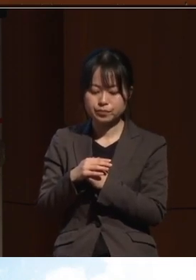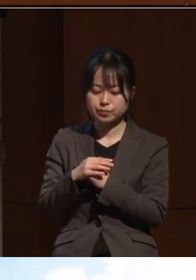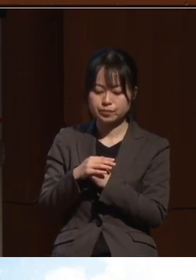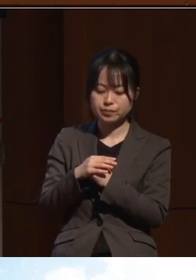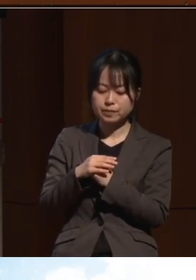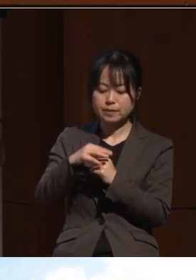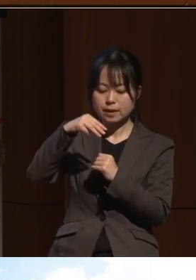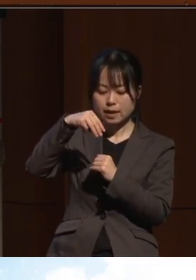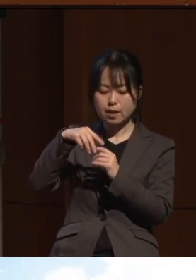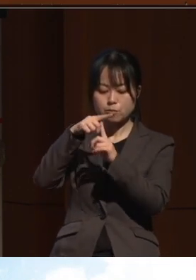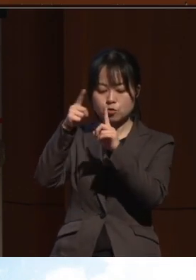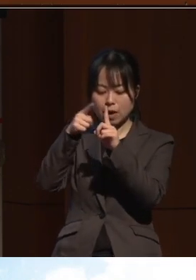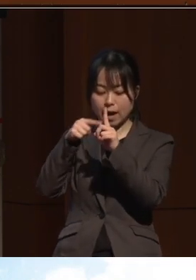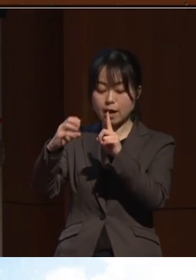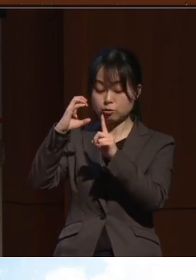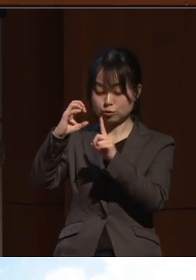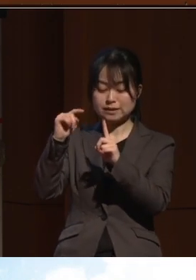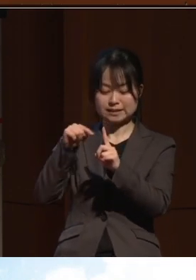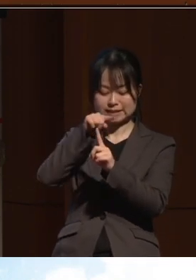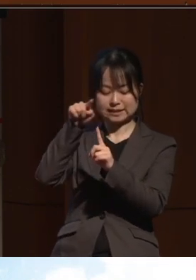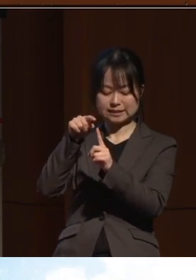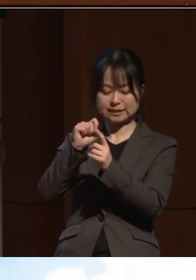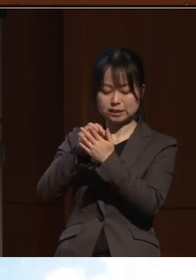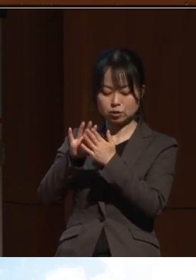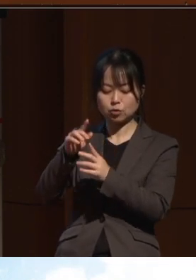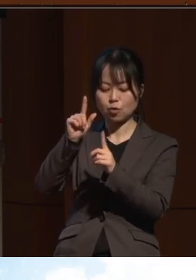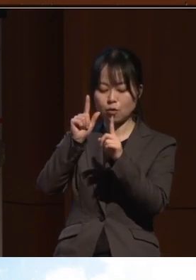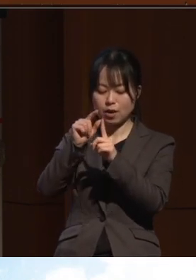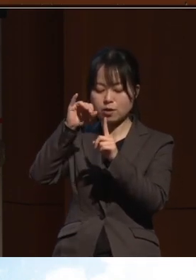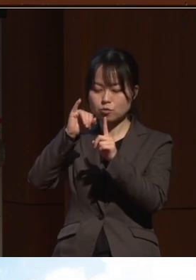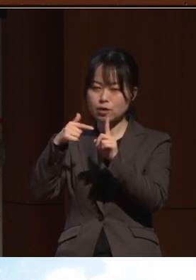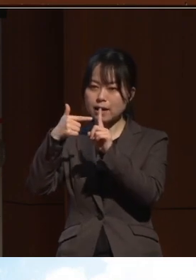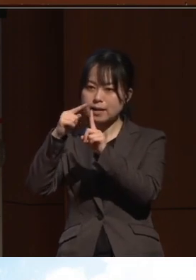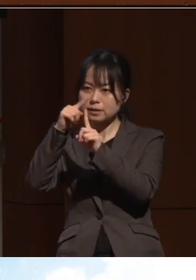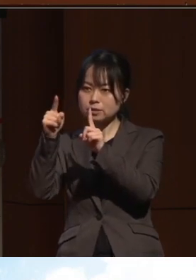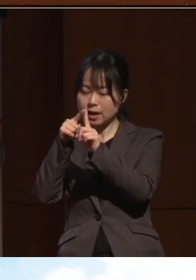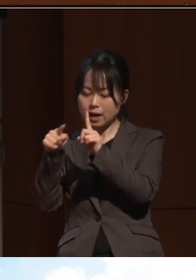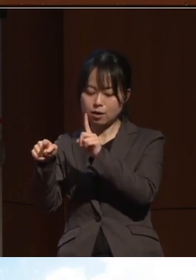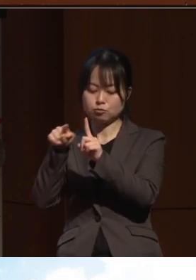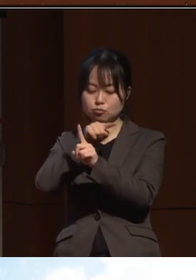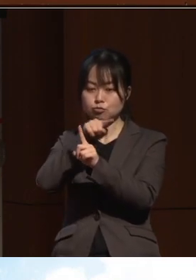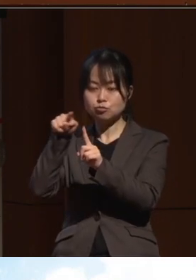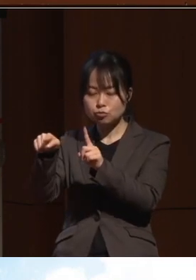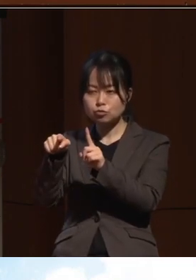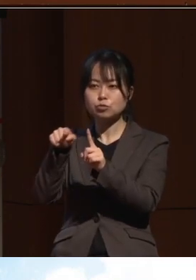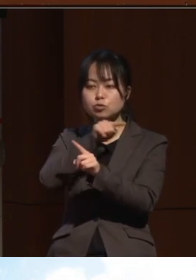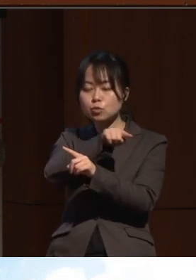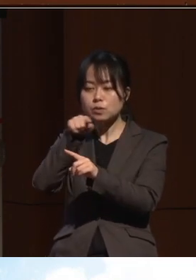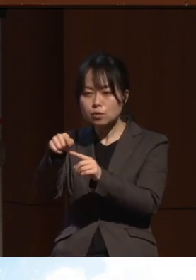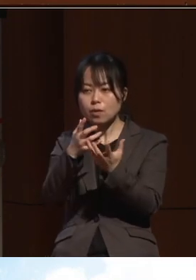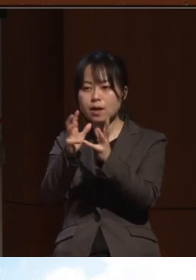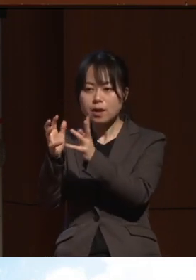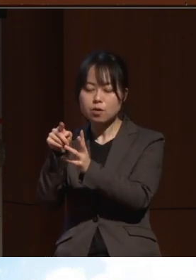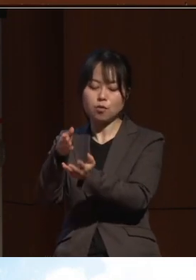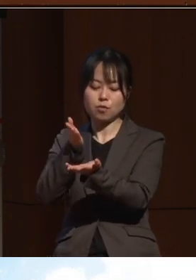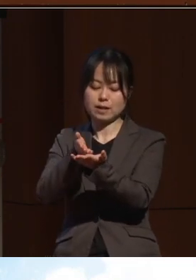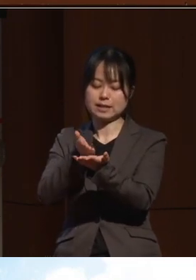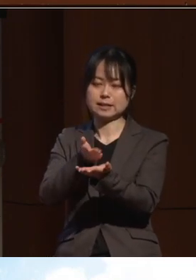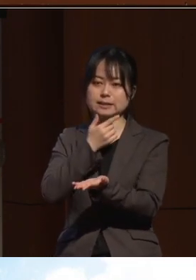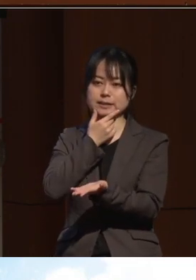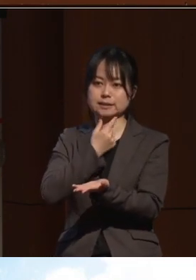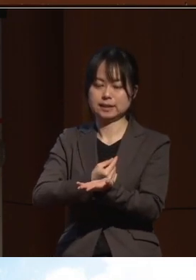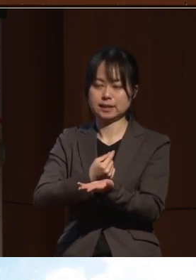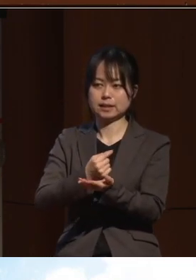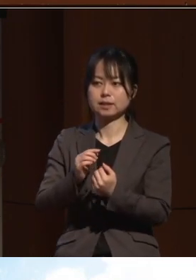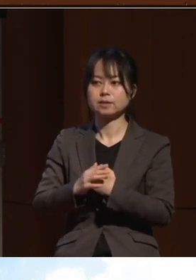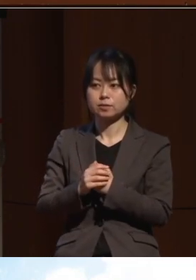National Institute of Health and Care Research. The MRC, as I say, is well known, so I thought it might be helpful to outline a little about the complementary role